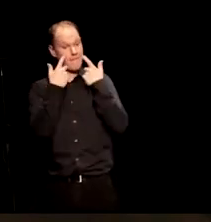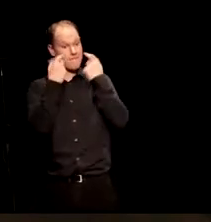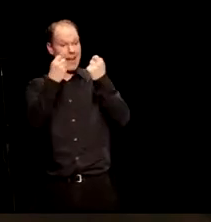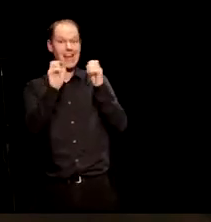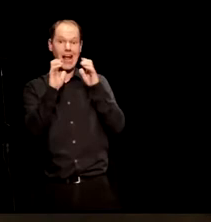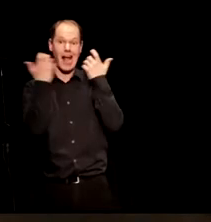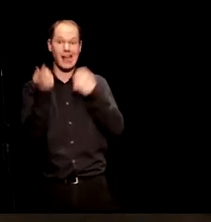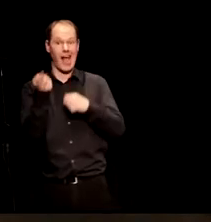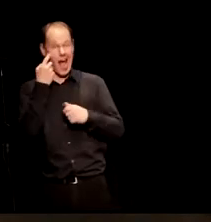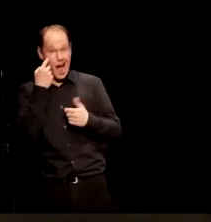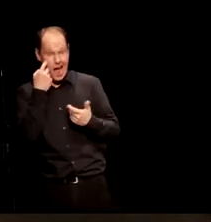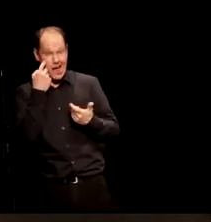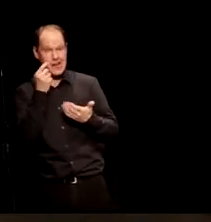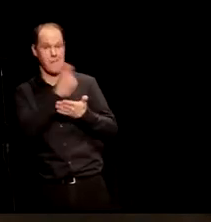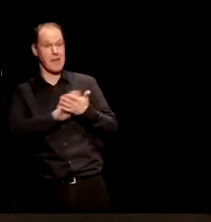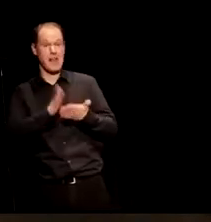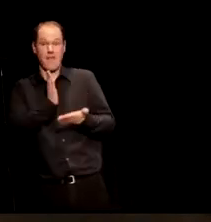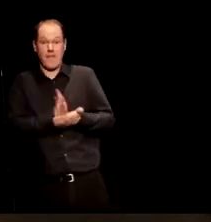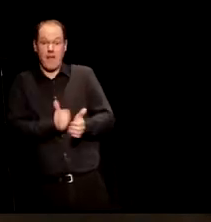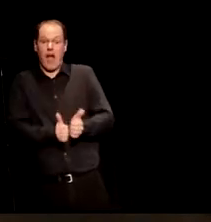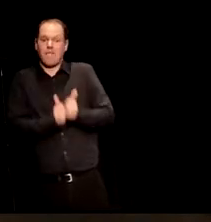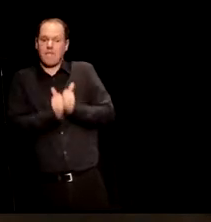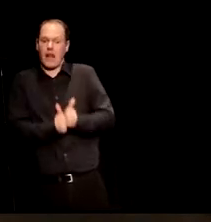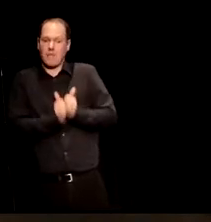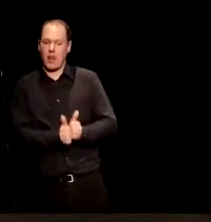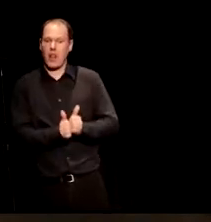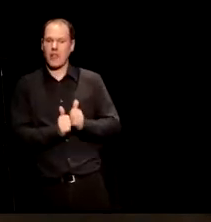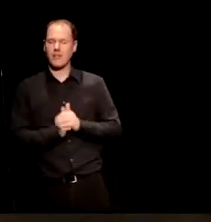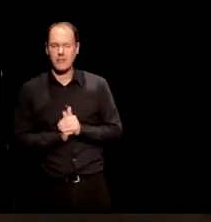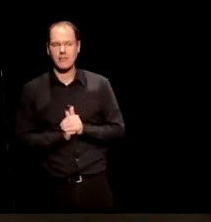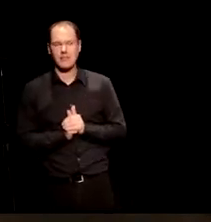as it is very valuable.